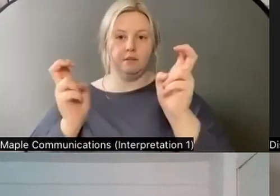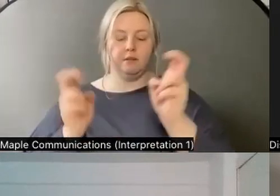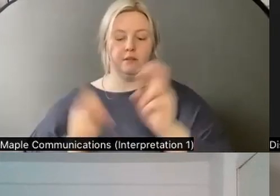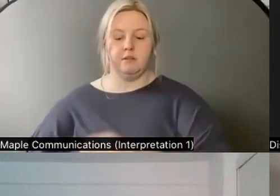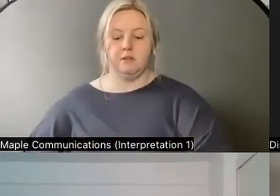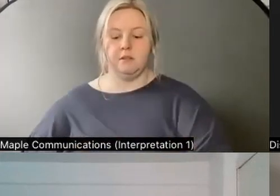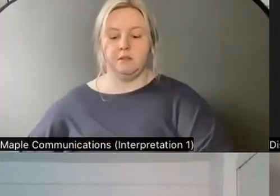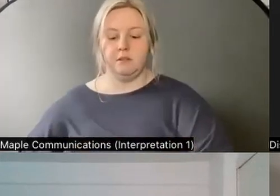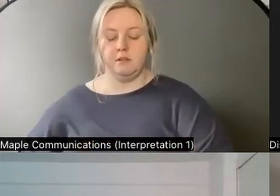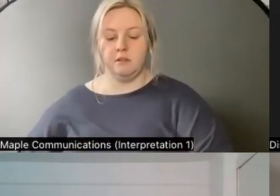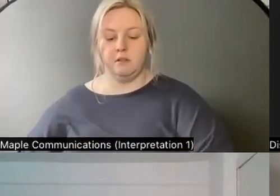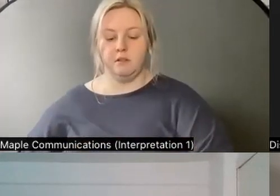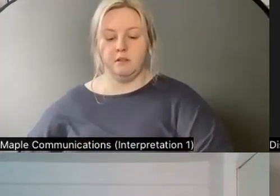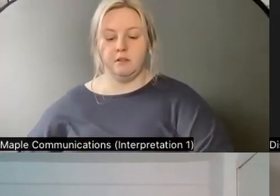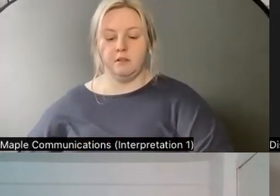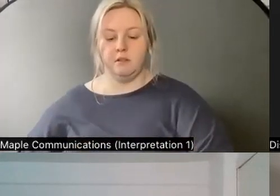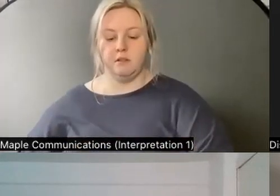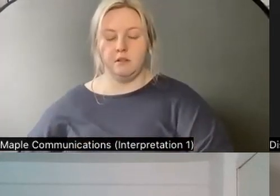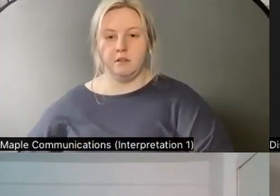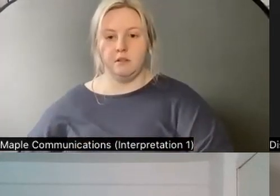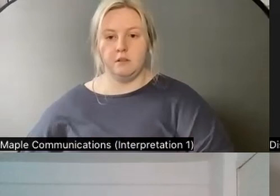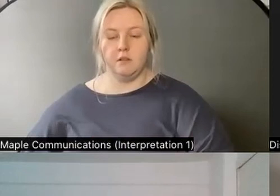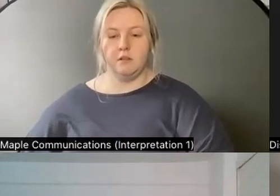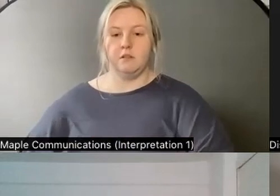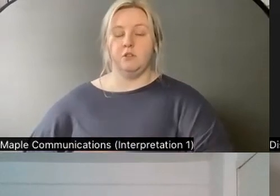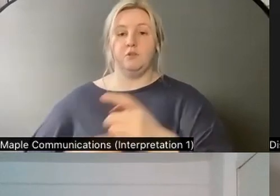coming from the States and moving to Canada is